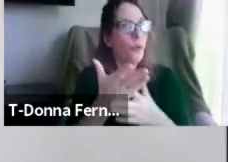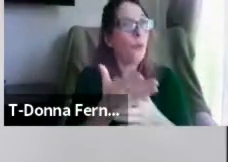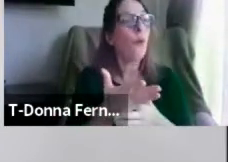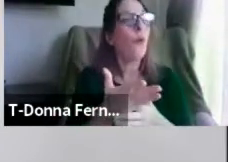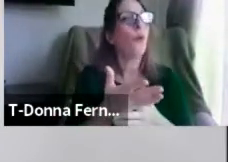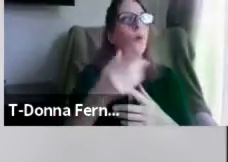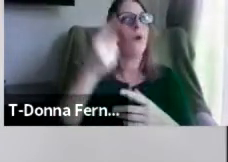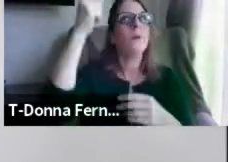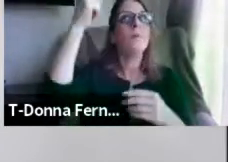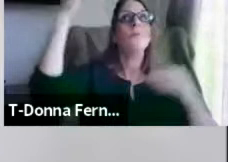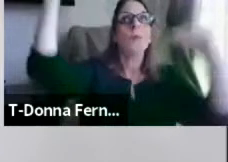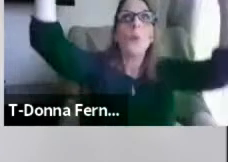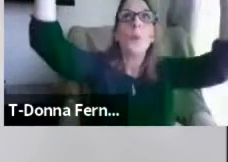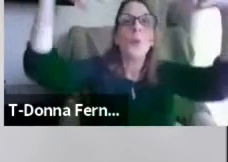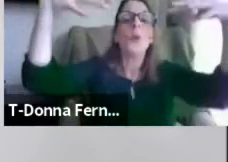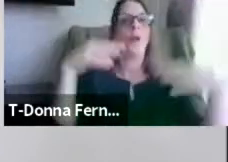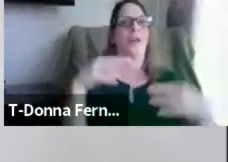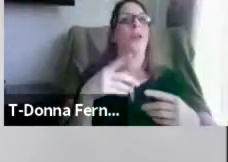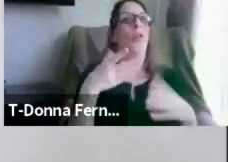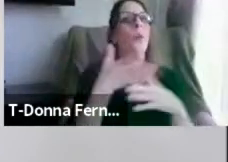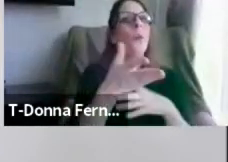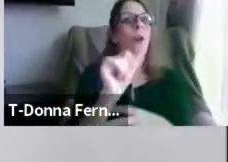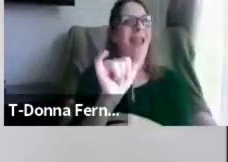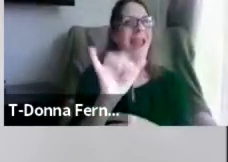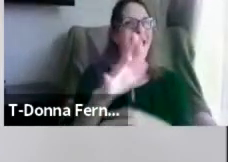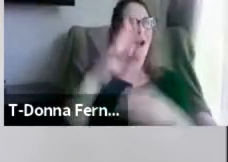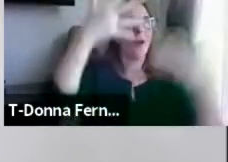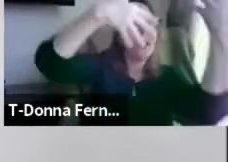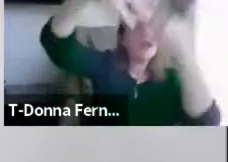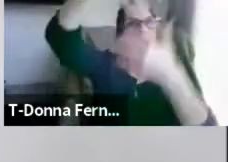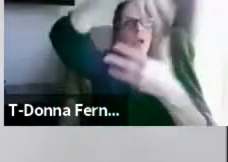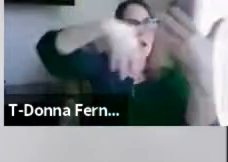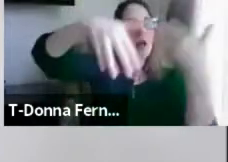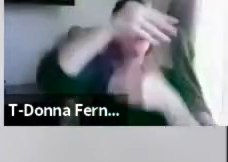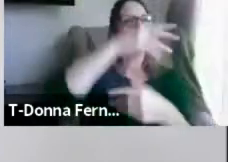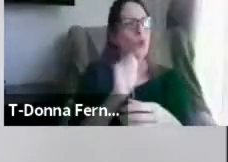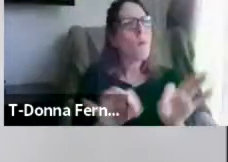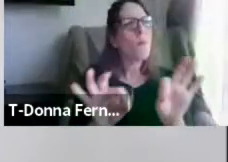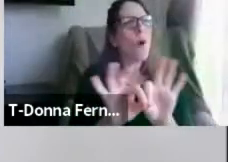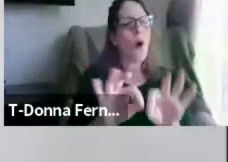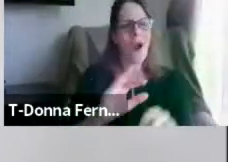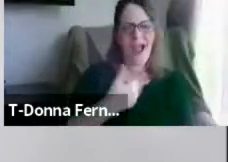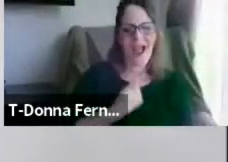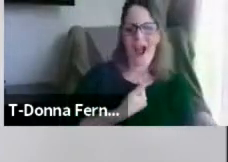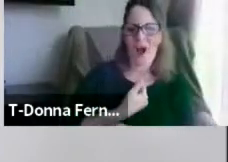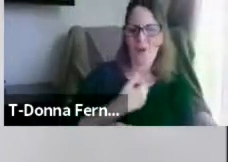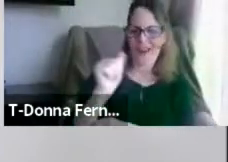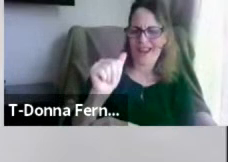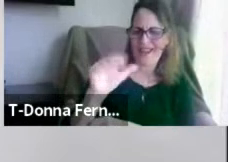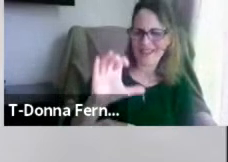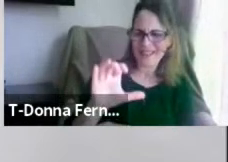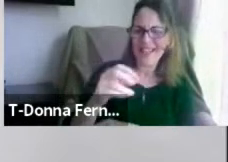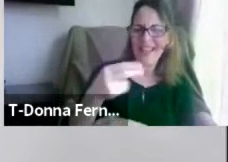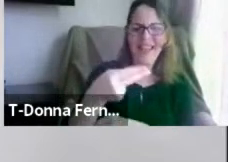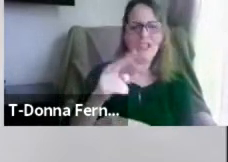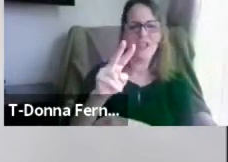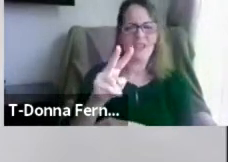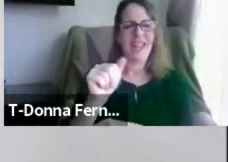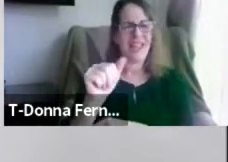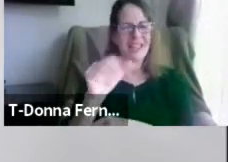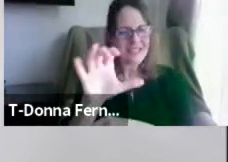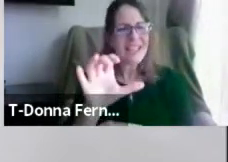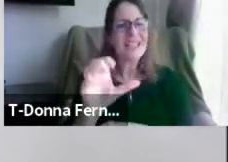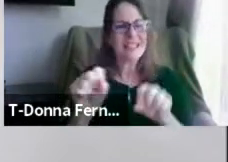air. That being said, it's important that we have our HVAC systems looked at. That's going to be